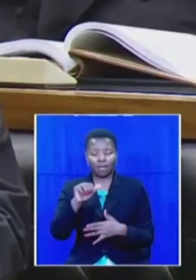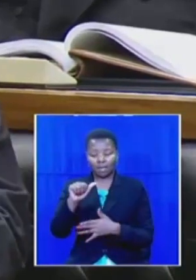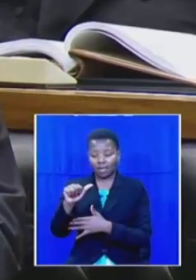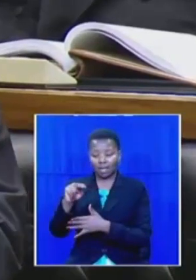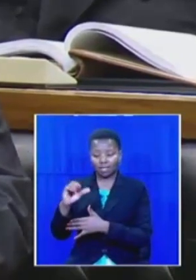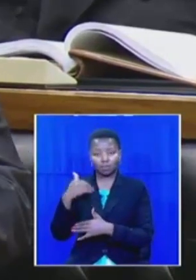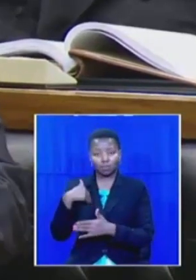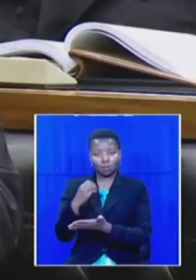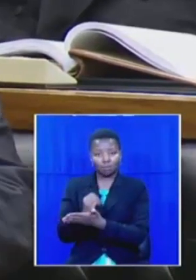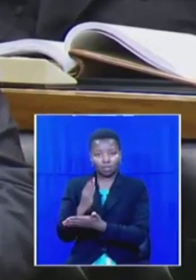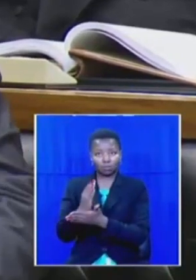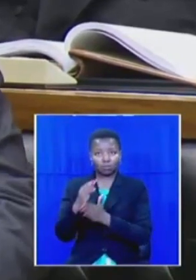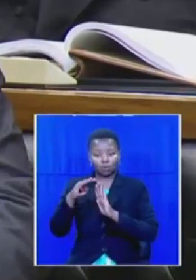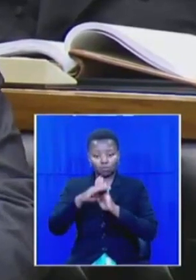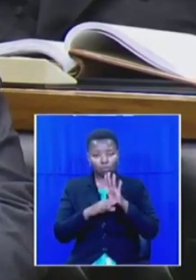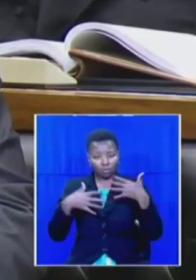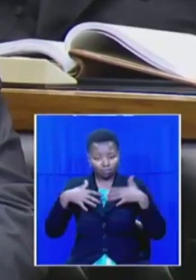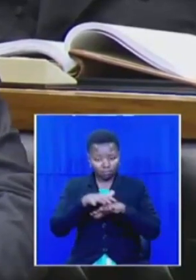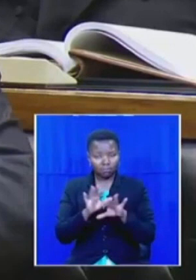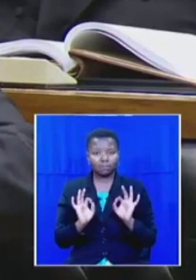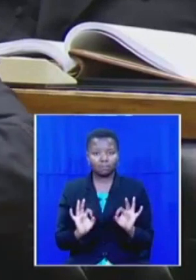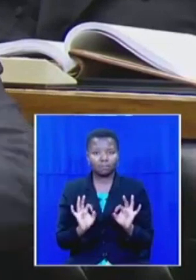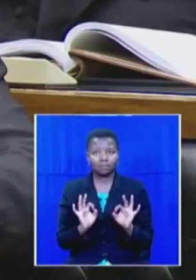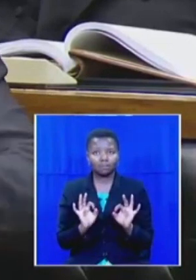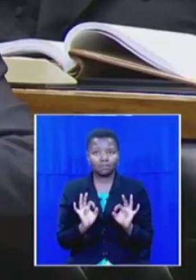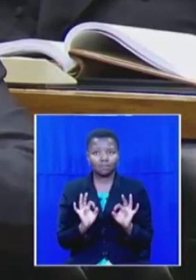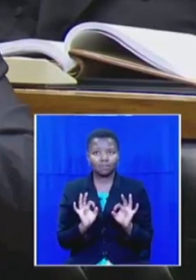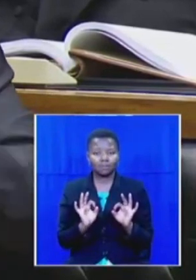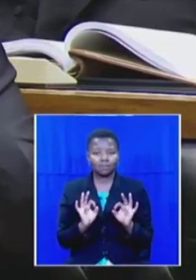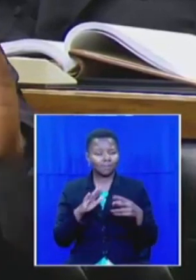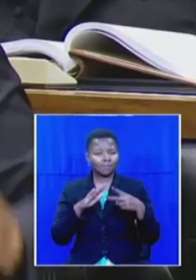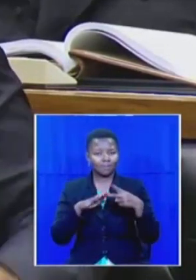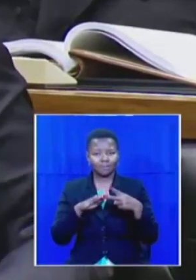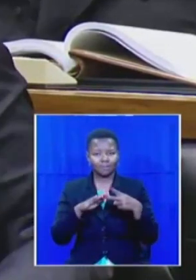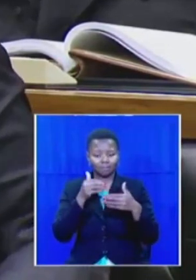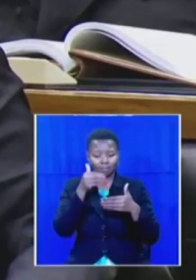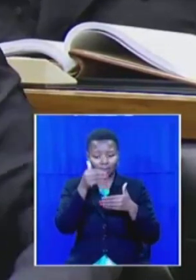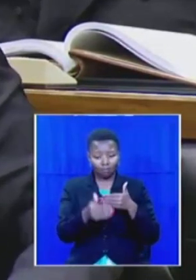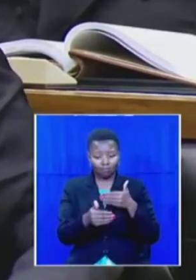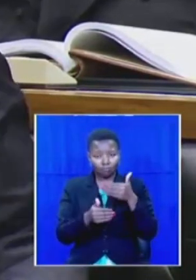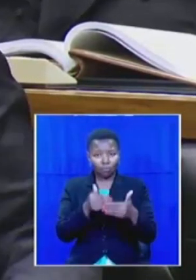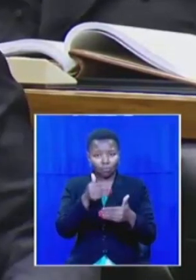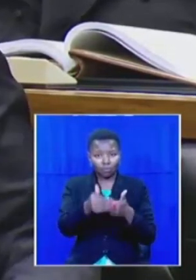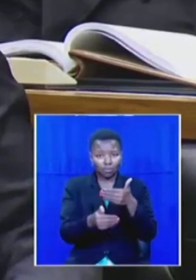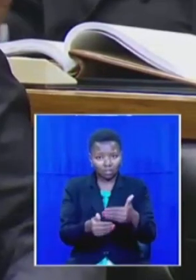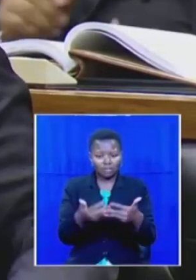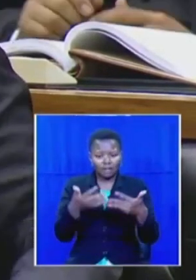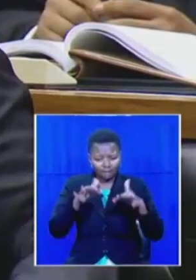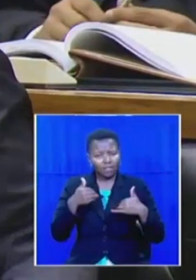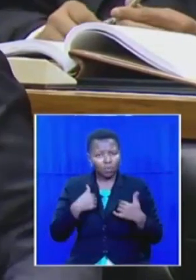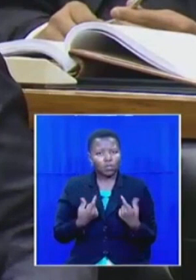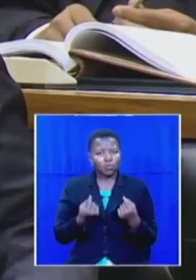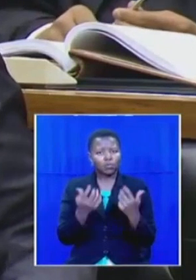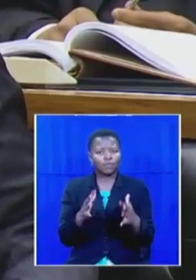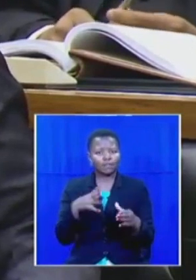its programs are implemented. The processes, the necessary processes were undertaken within